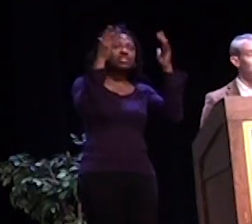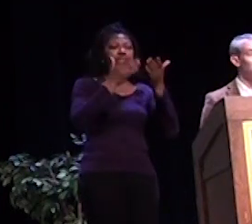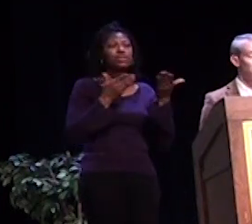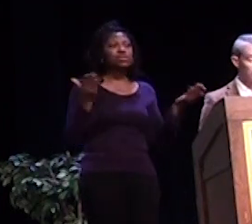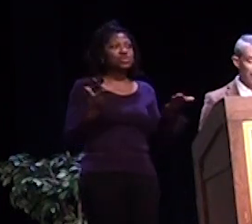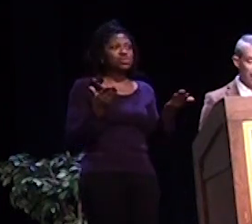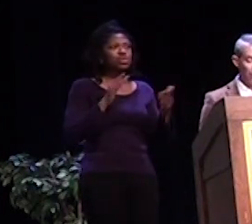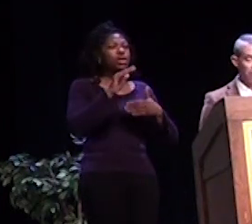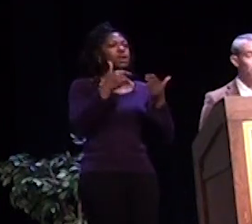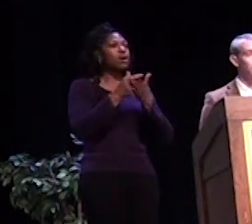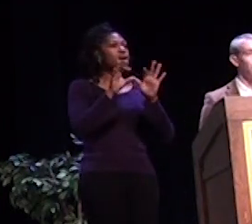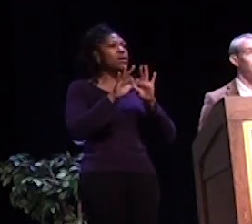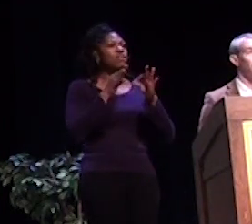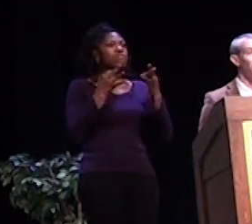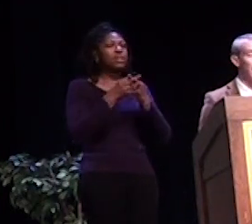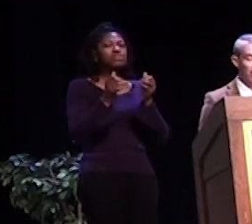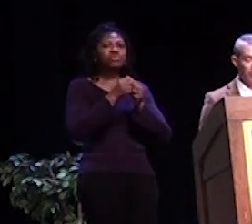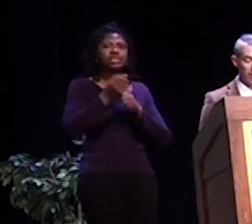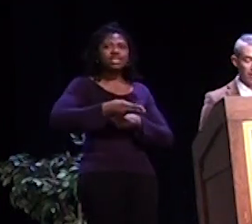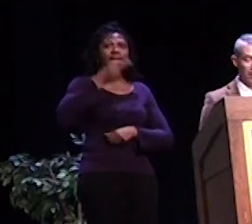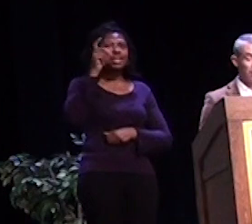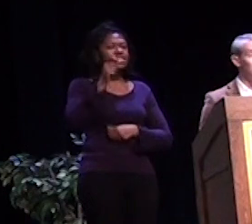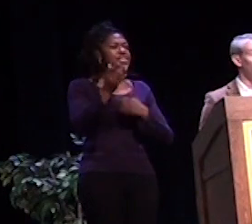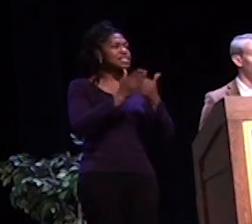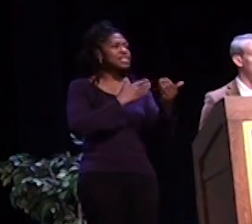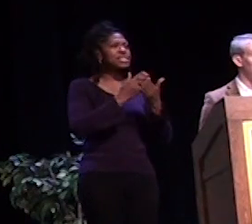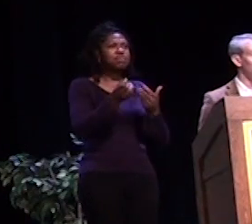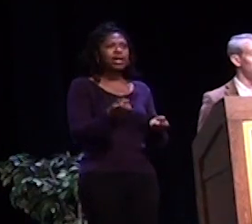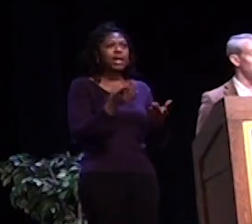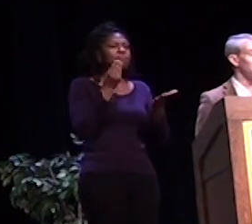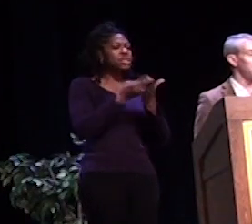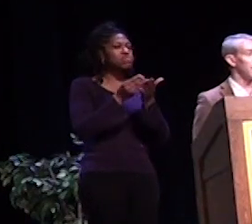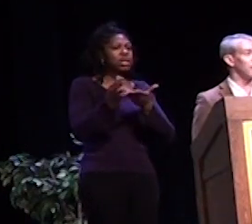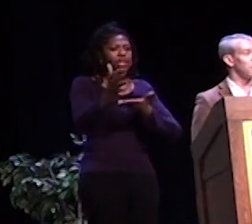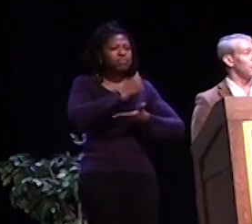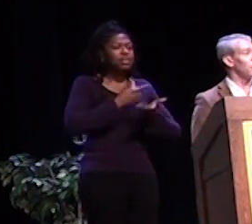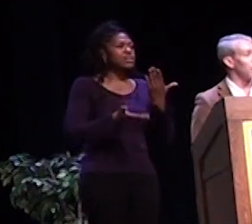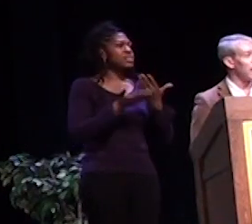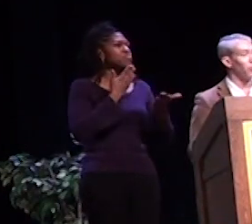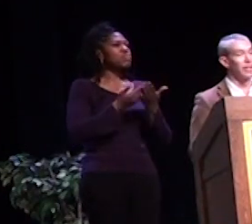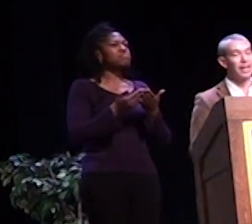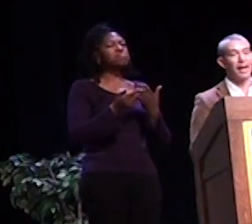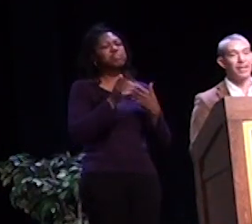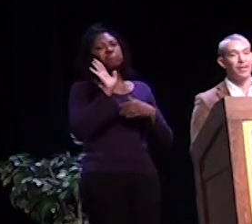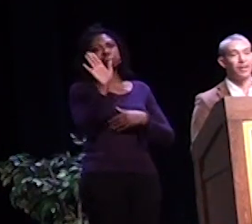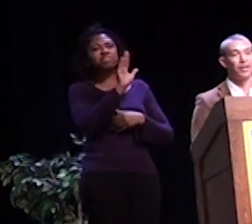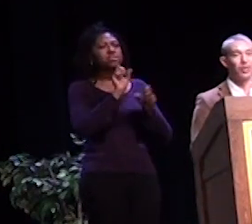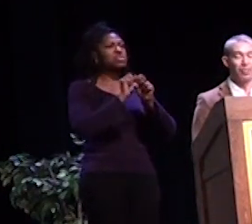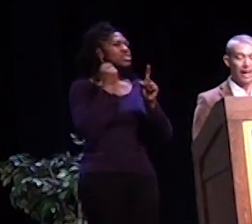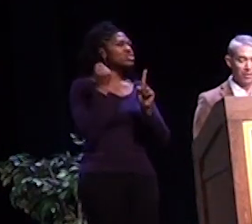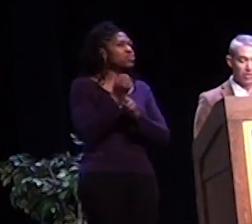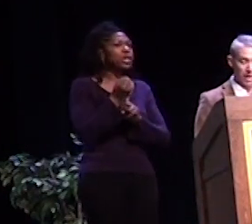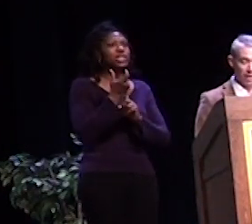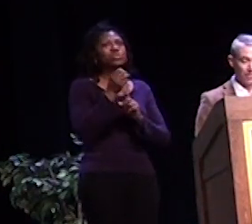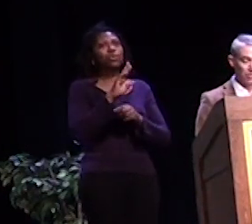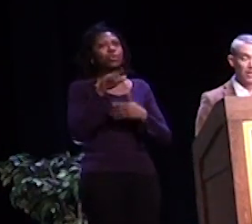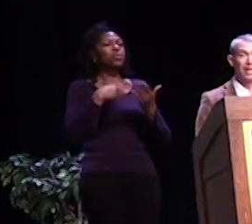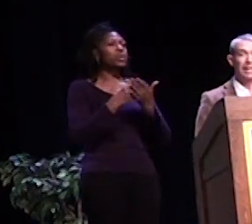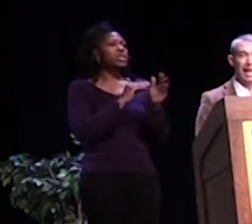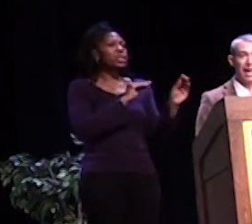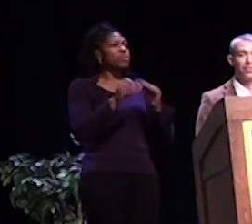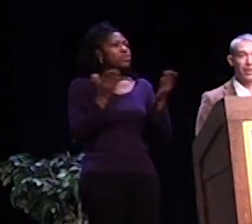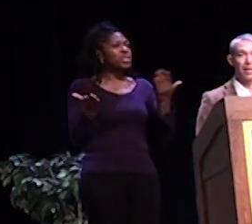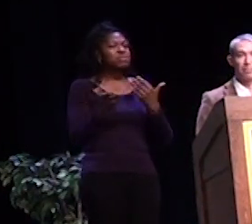highest needs so that every person, no matter their income, no matter their circumstance, no matter when they got here, no matter the